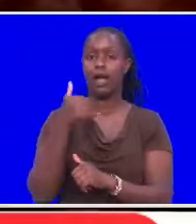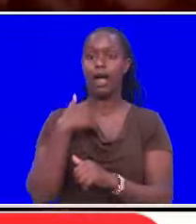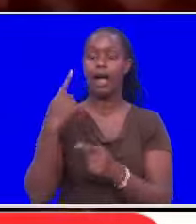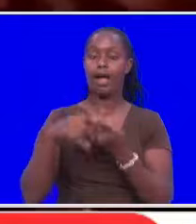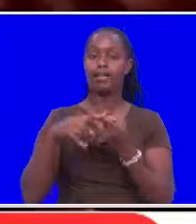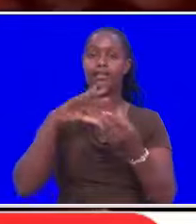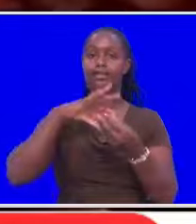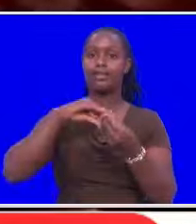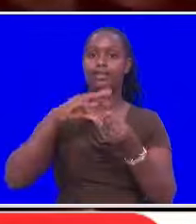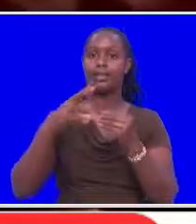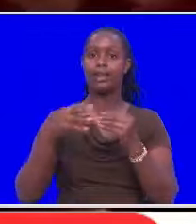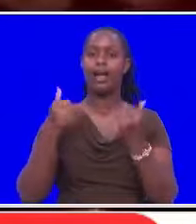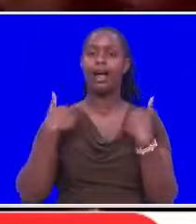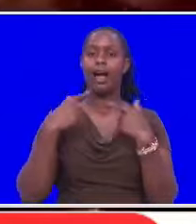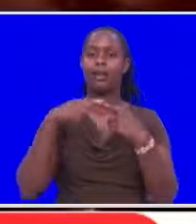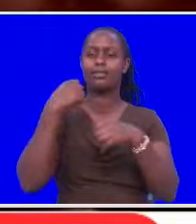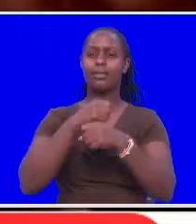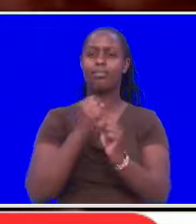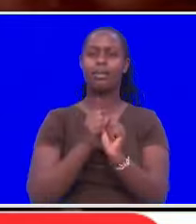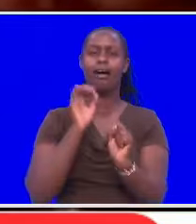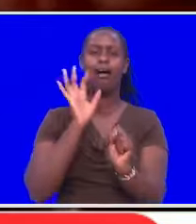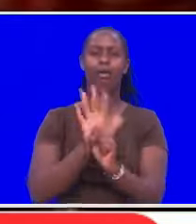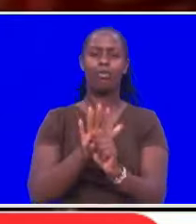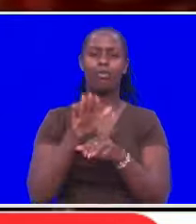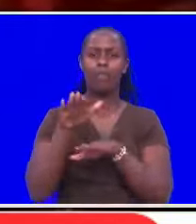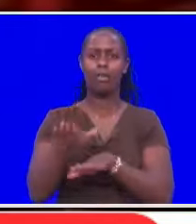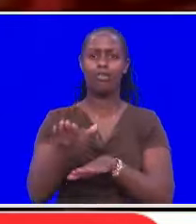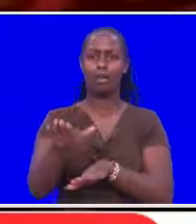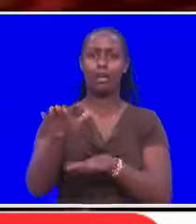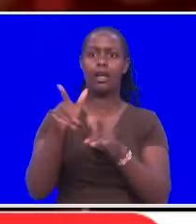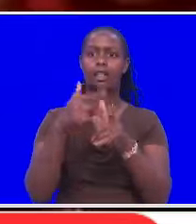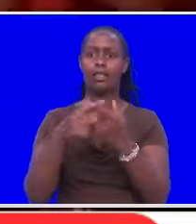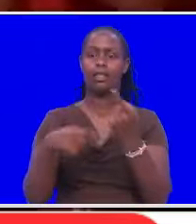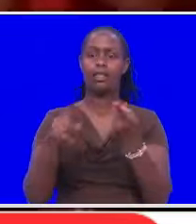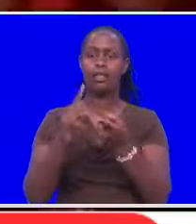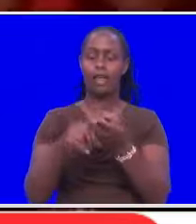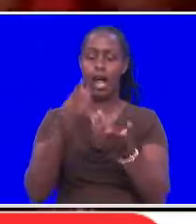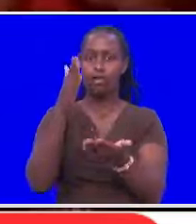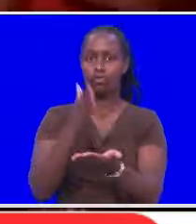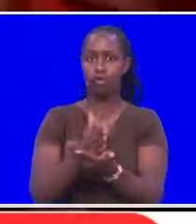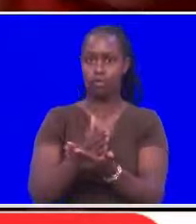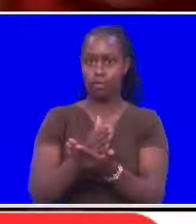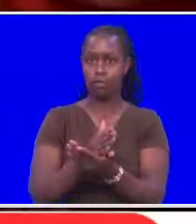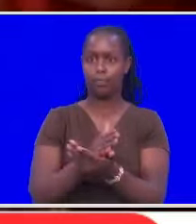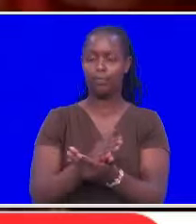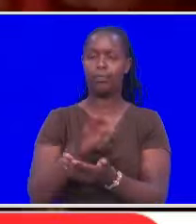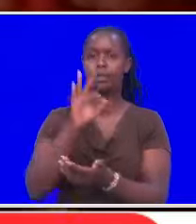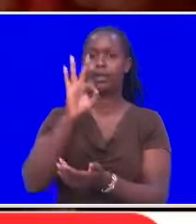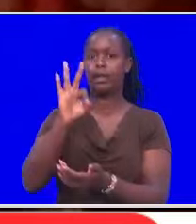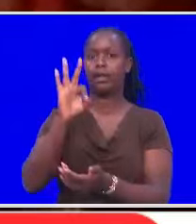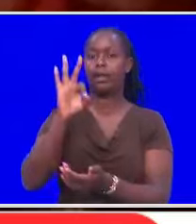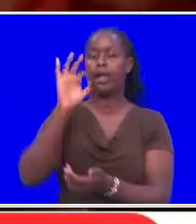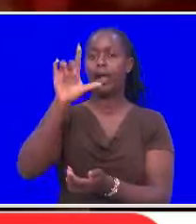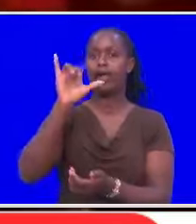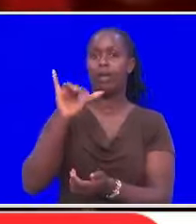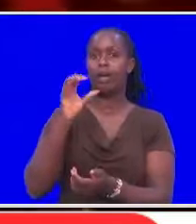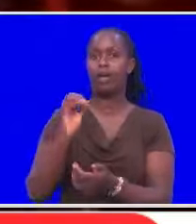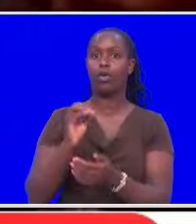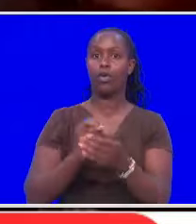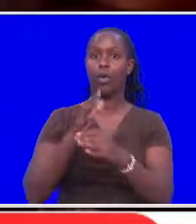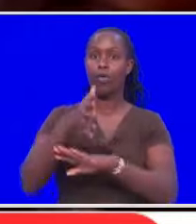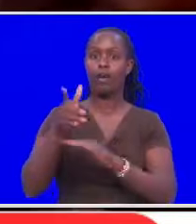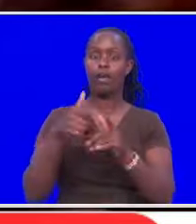created some traffic. I stopped around flyover, and then I later came to find it